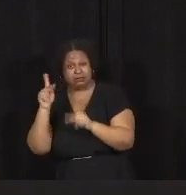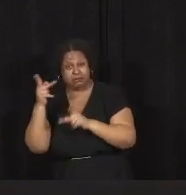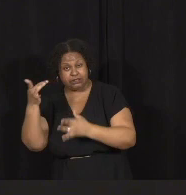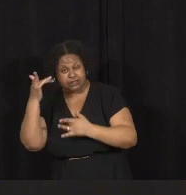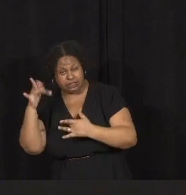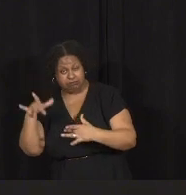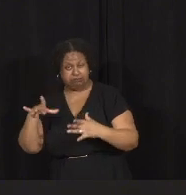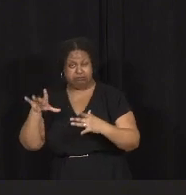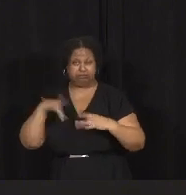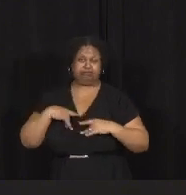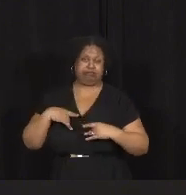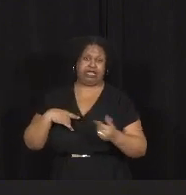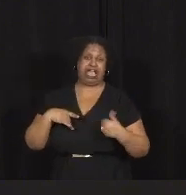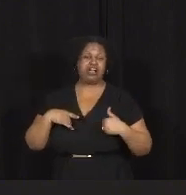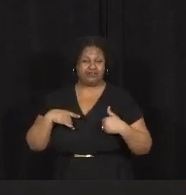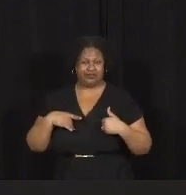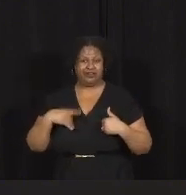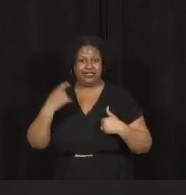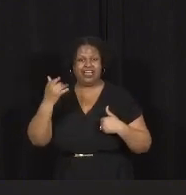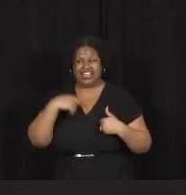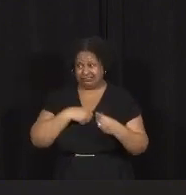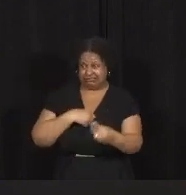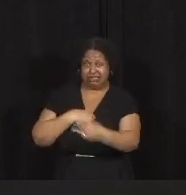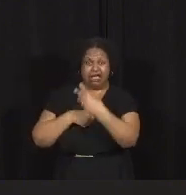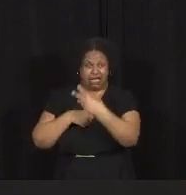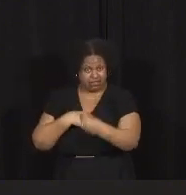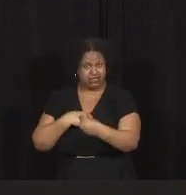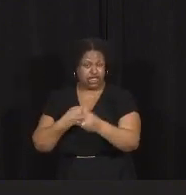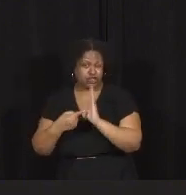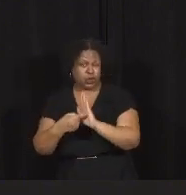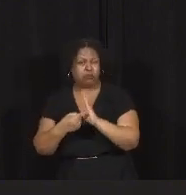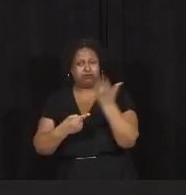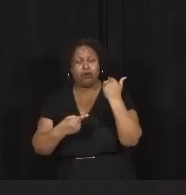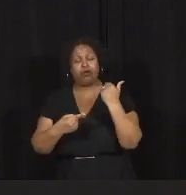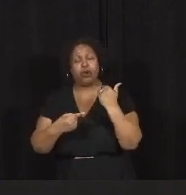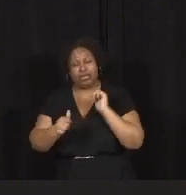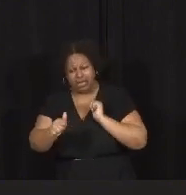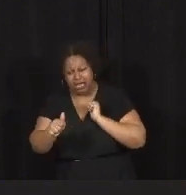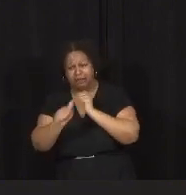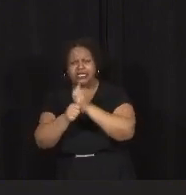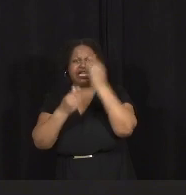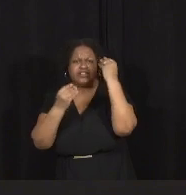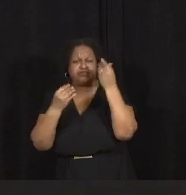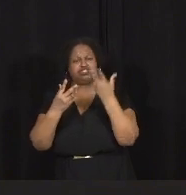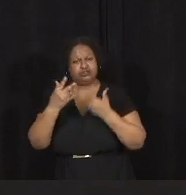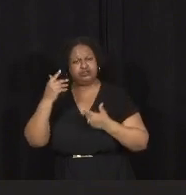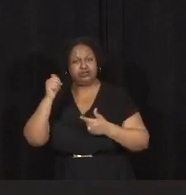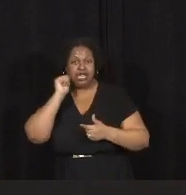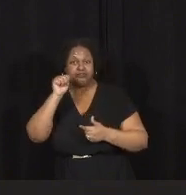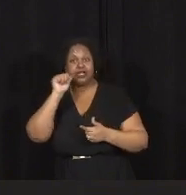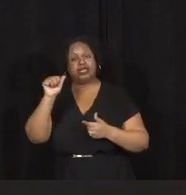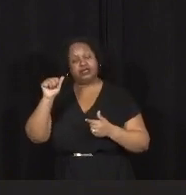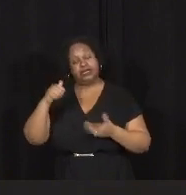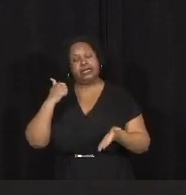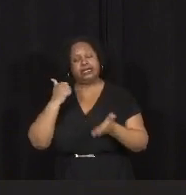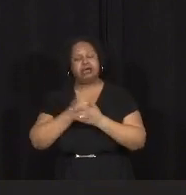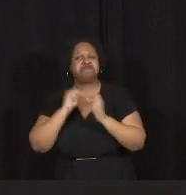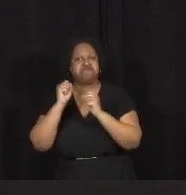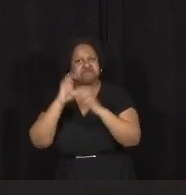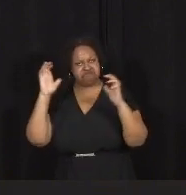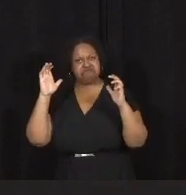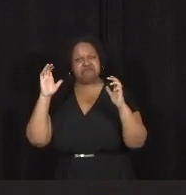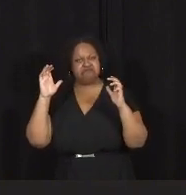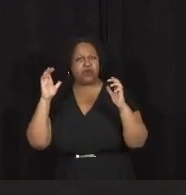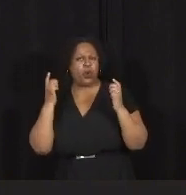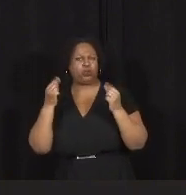update that daily to try to maintain a view as to where do we need to get to support the system. As